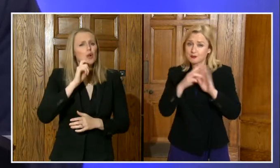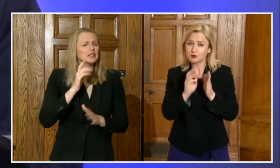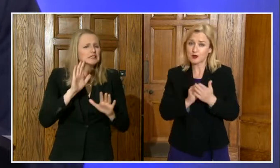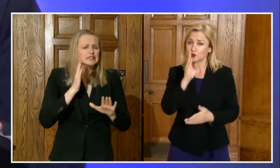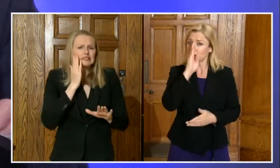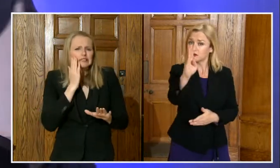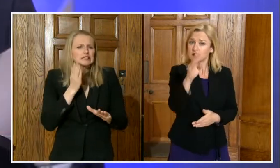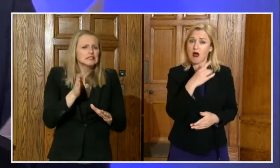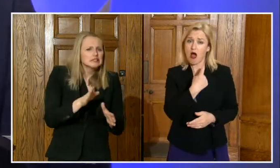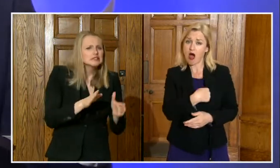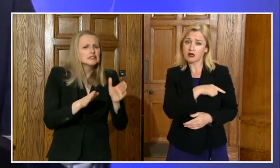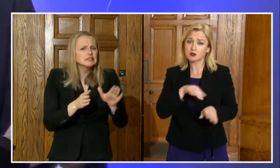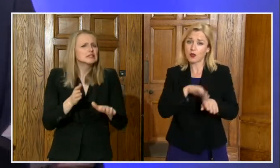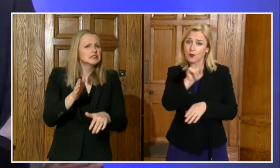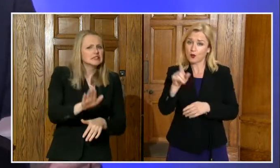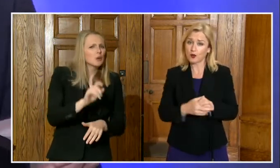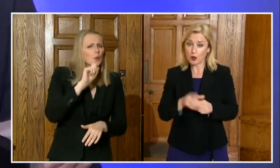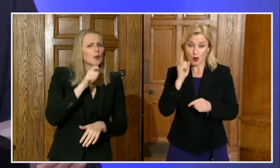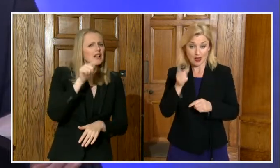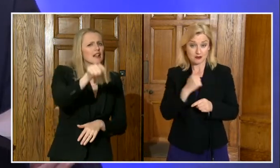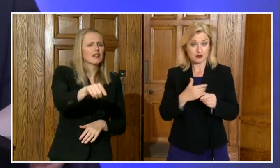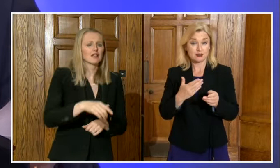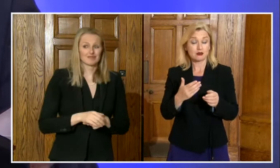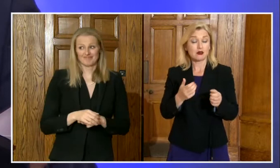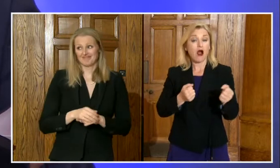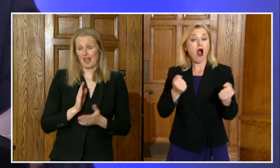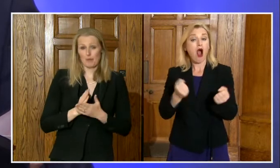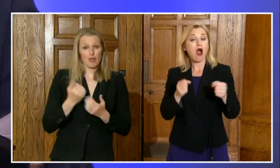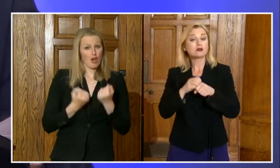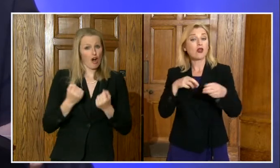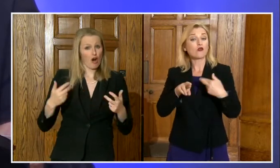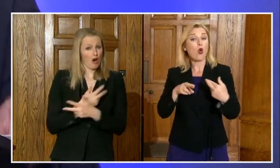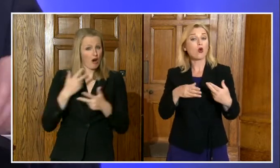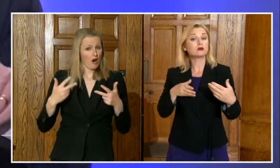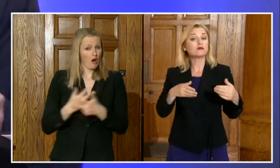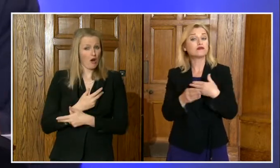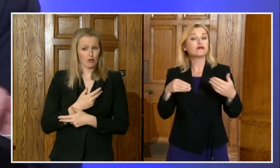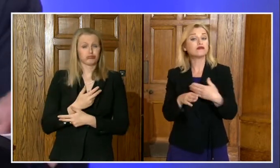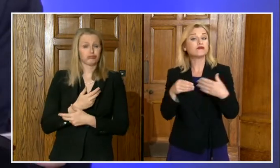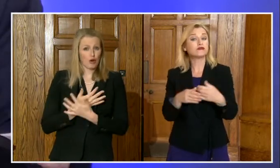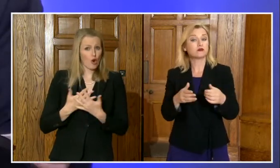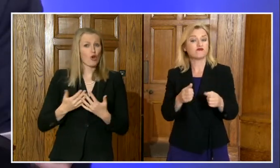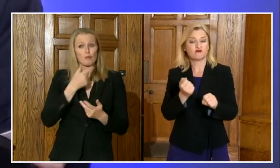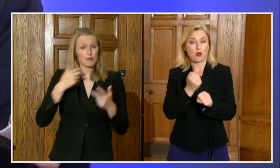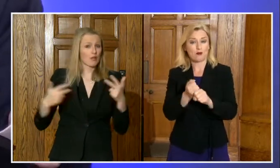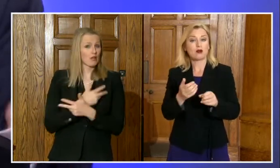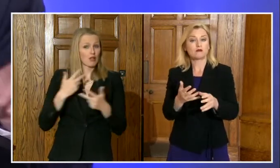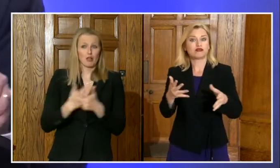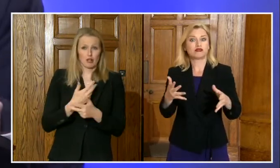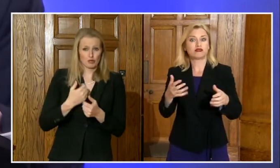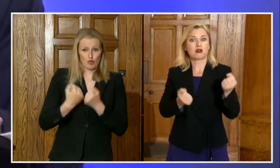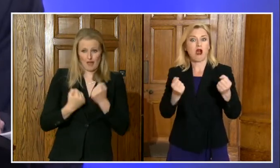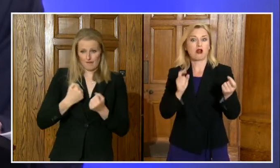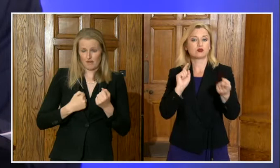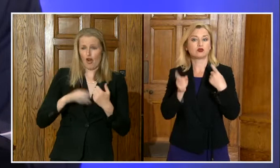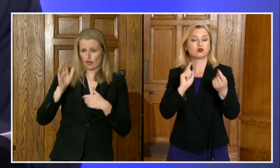traffic levels have increased in recent days, and I know the bank holiday weekend is approaching, and the forecasts are telling us